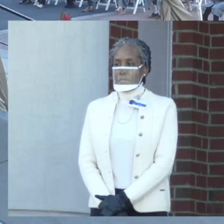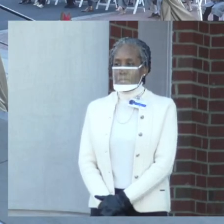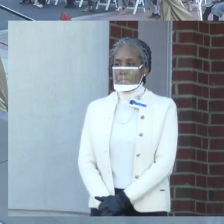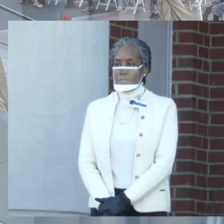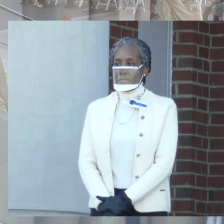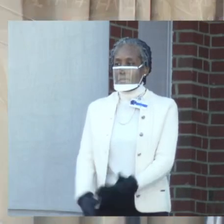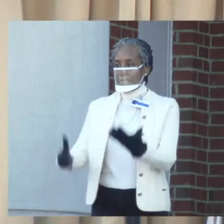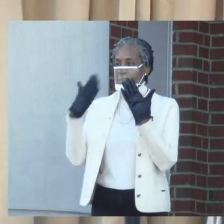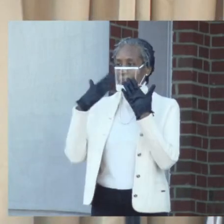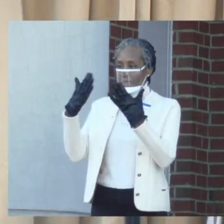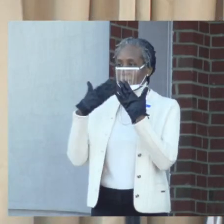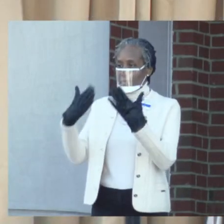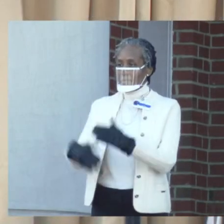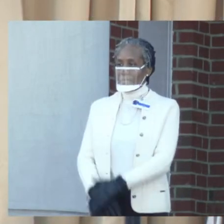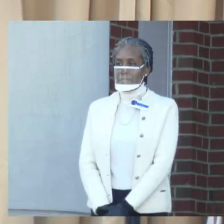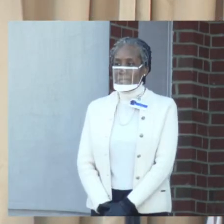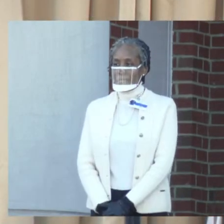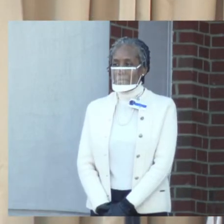Thank you.